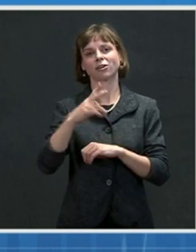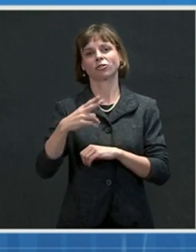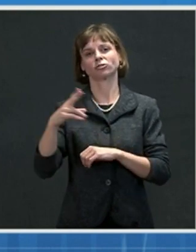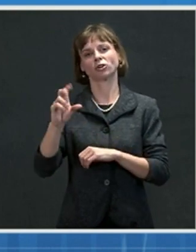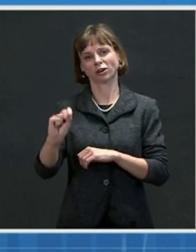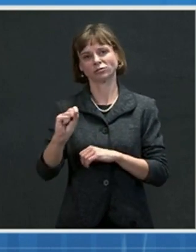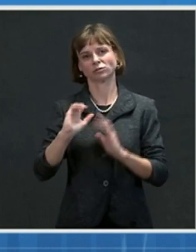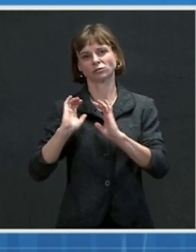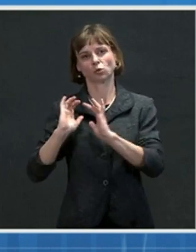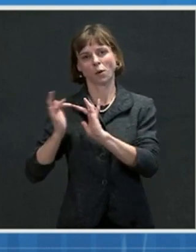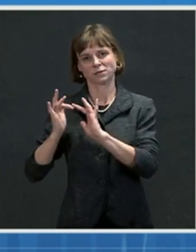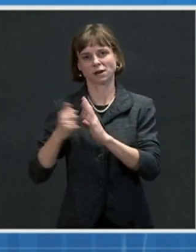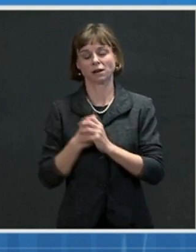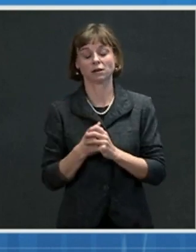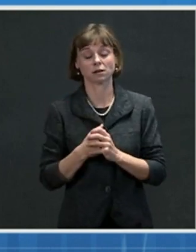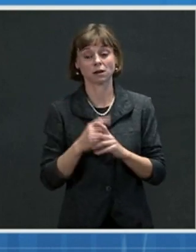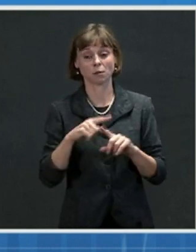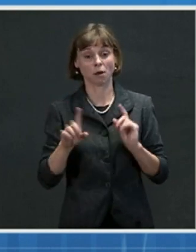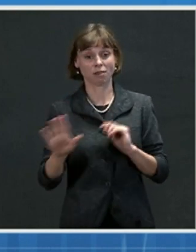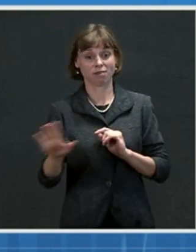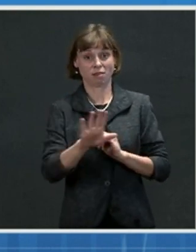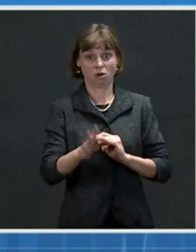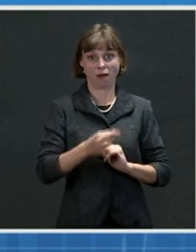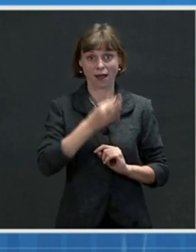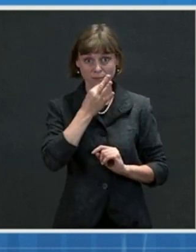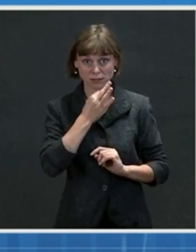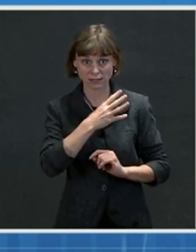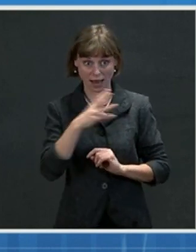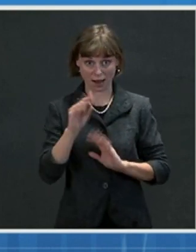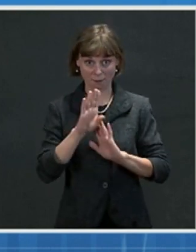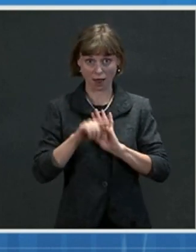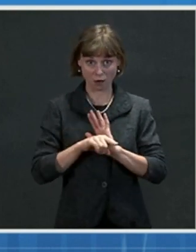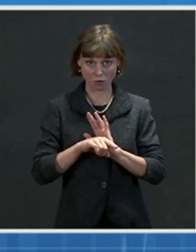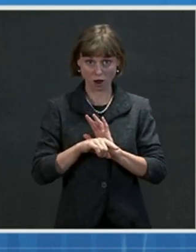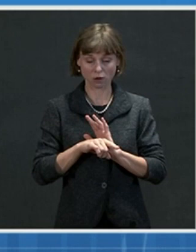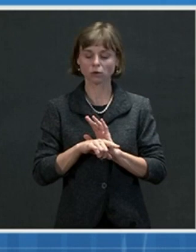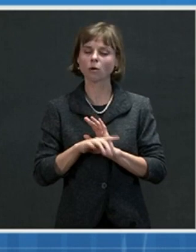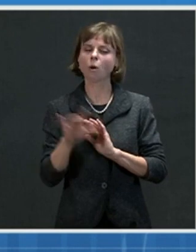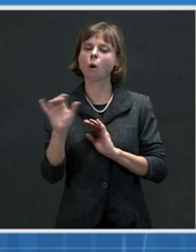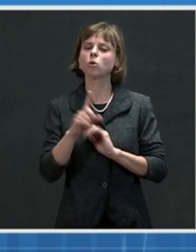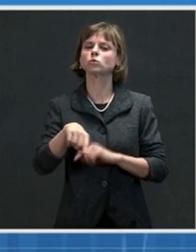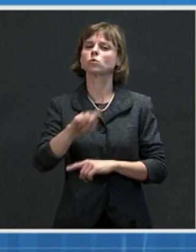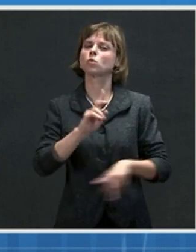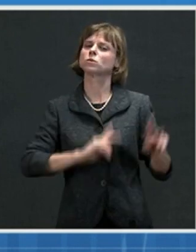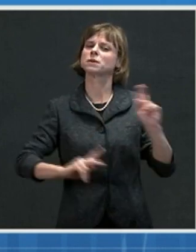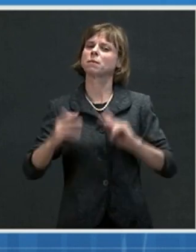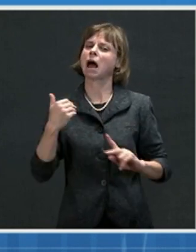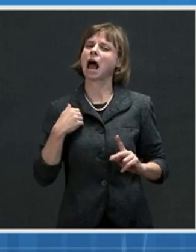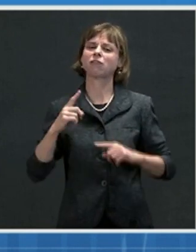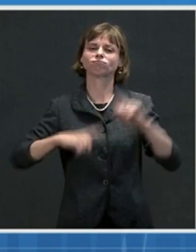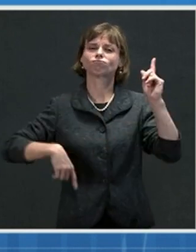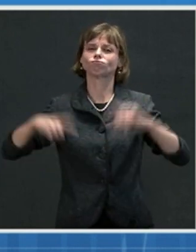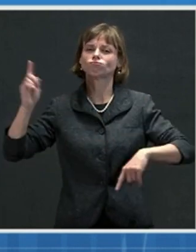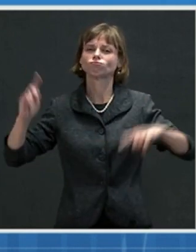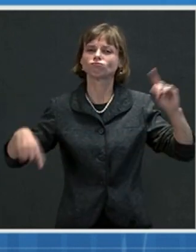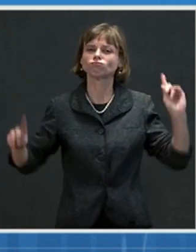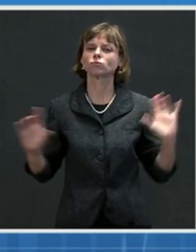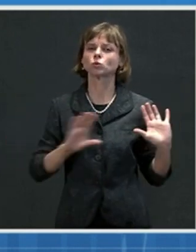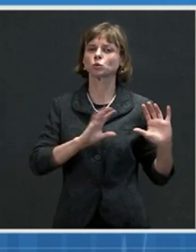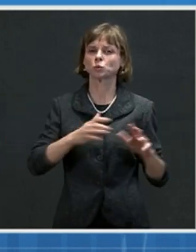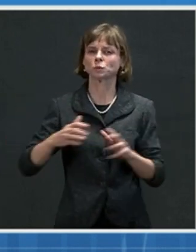to their noteworthy backgrounds and expertise, these individuals represent a range of racial and ethnic groups and also